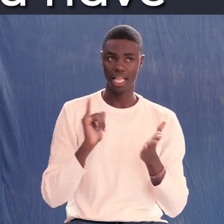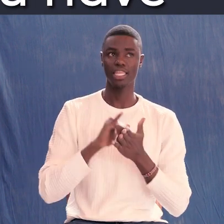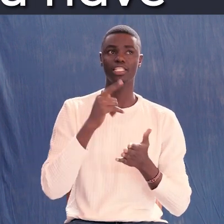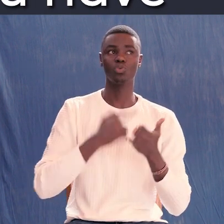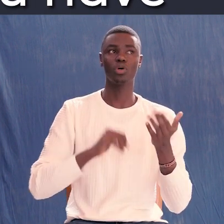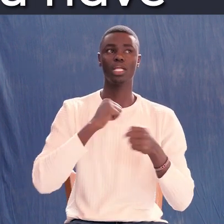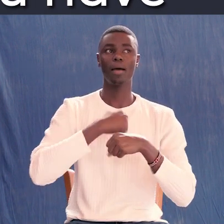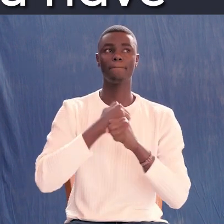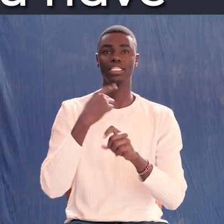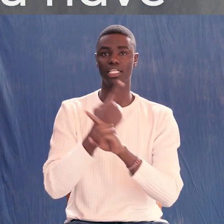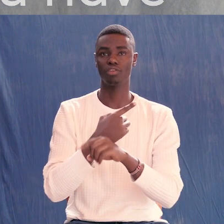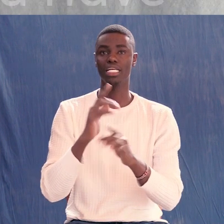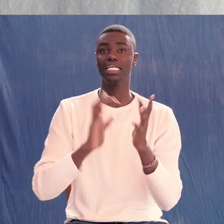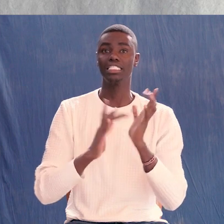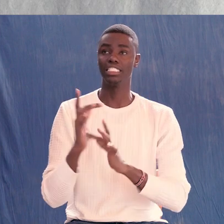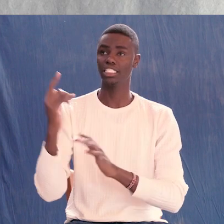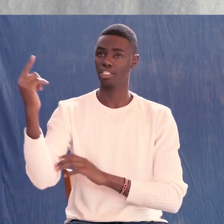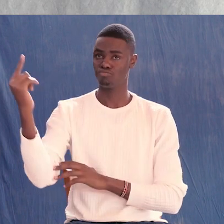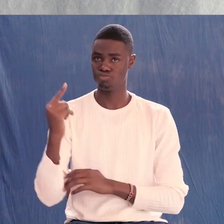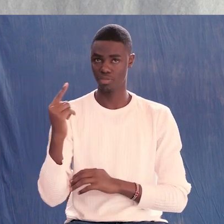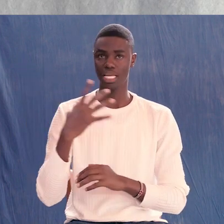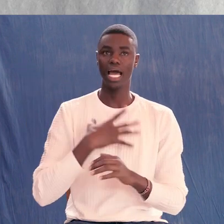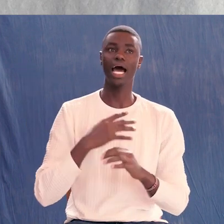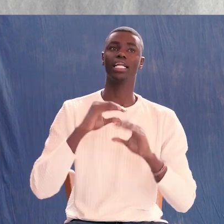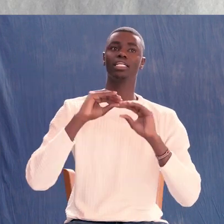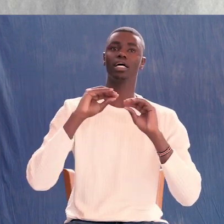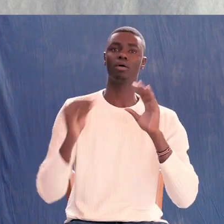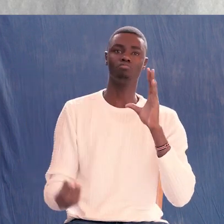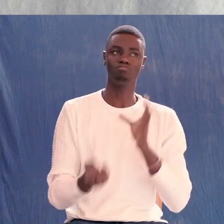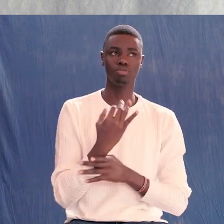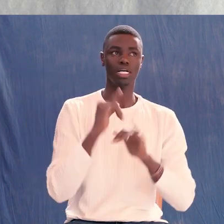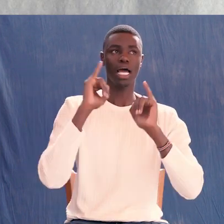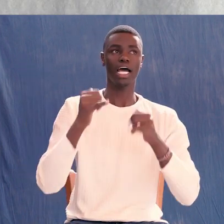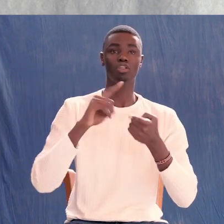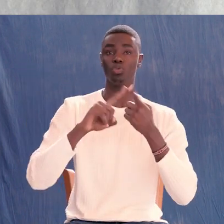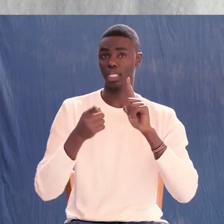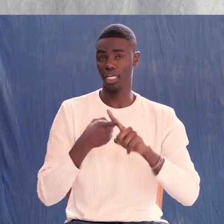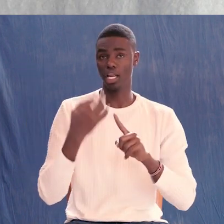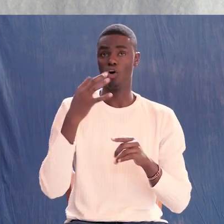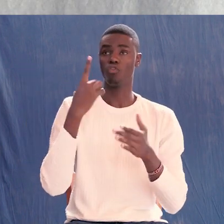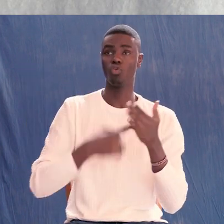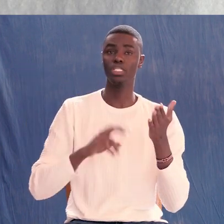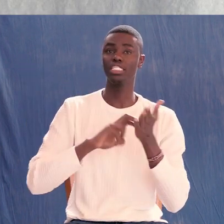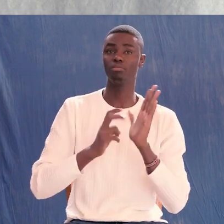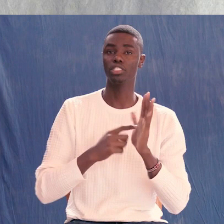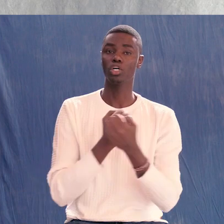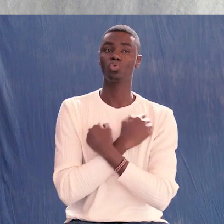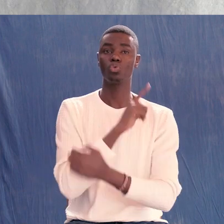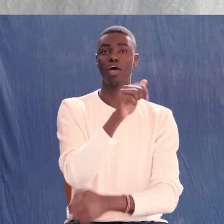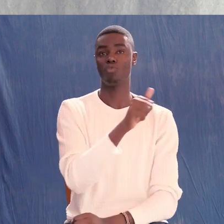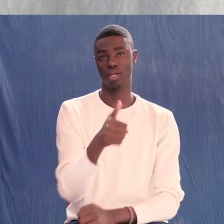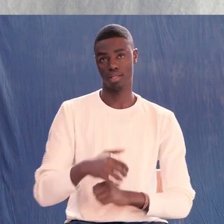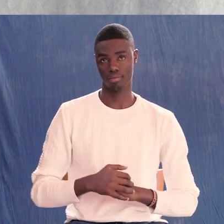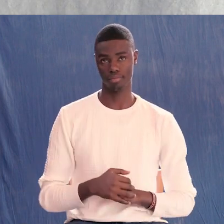the difference. That Jesus came and set a new bar. He set a new standard of what it means to love one another.